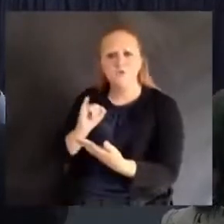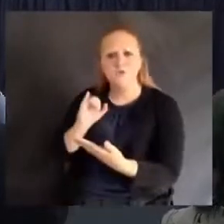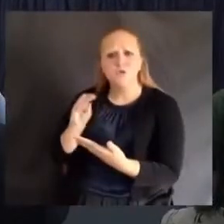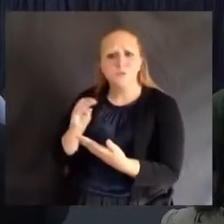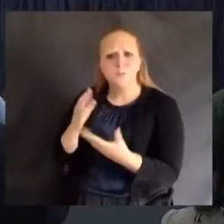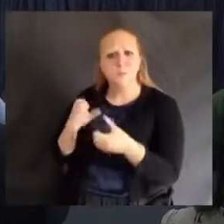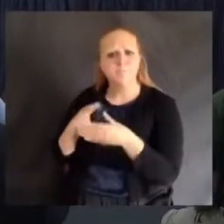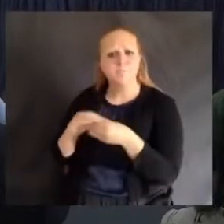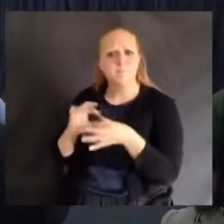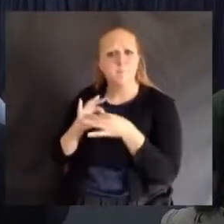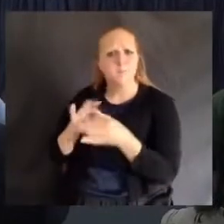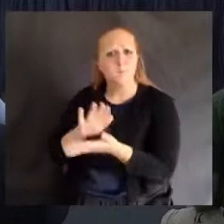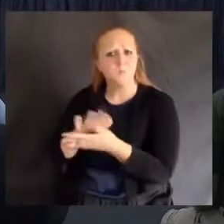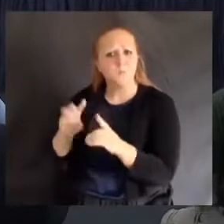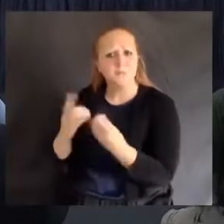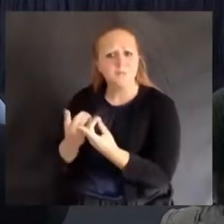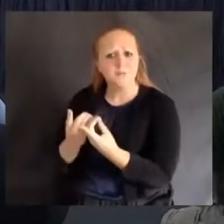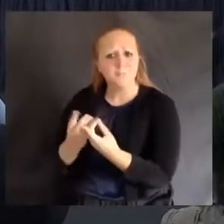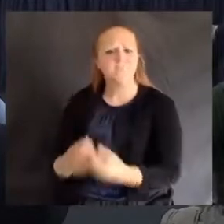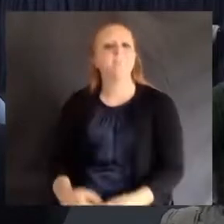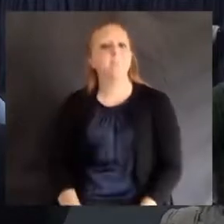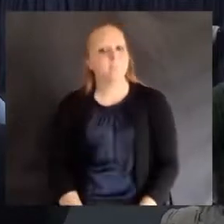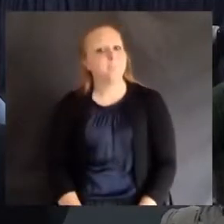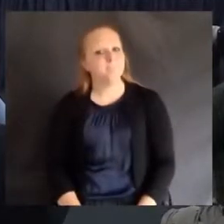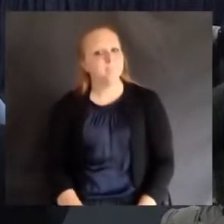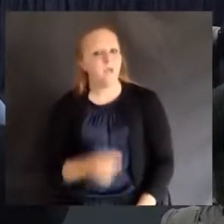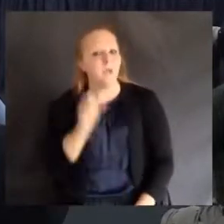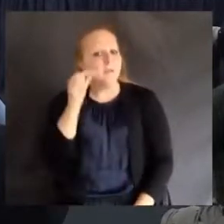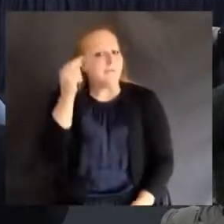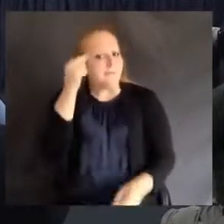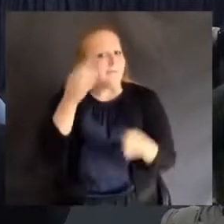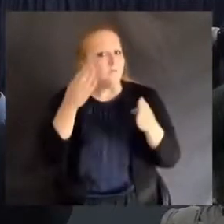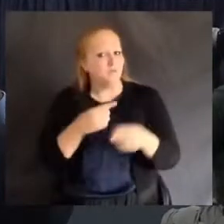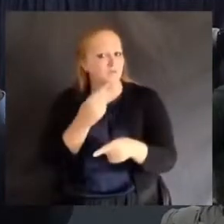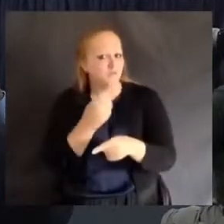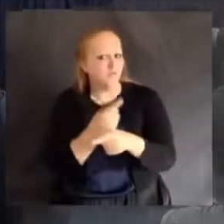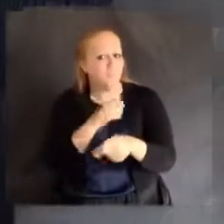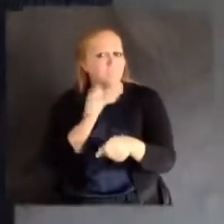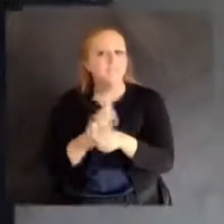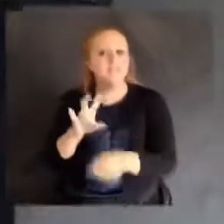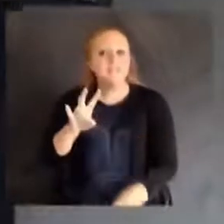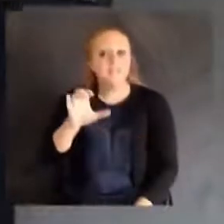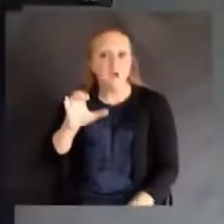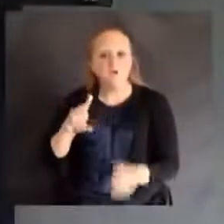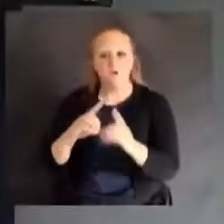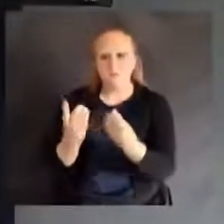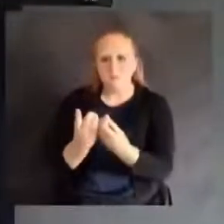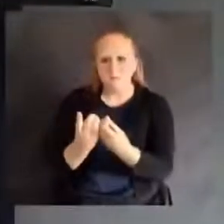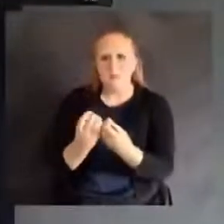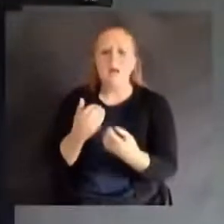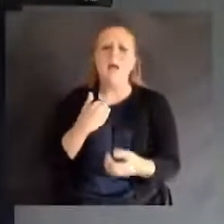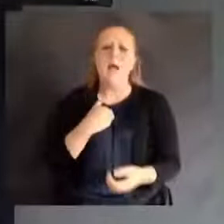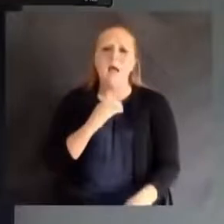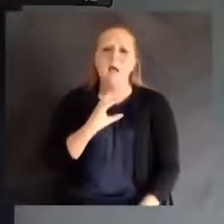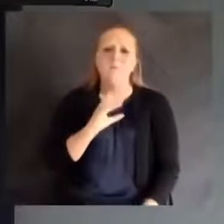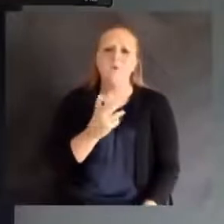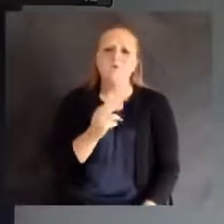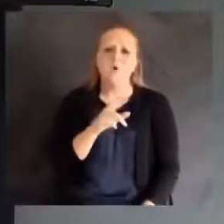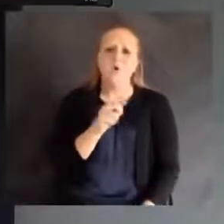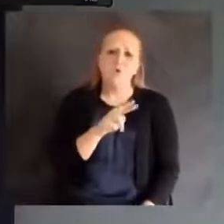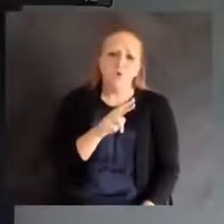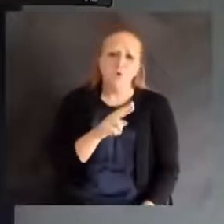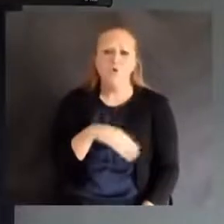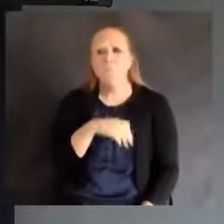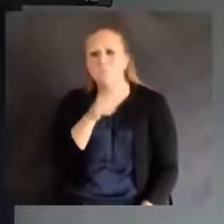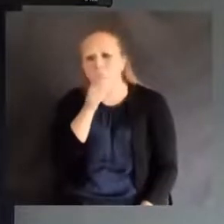on what the school districts. And the governor's right, on the districts, there's 700 districts. There are charter schools and private schools within a district.